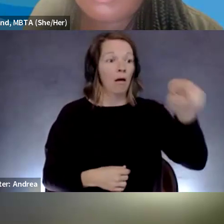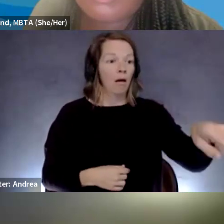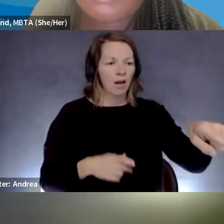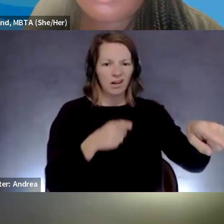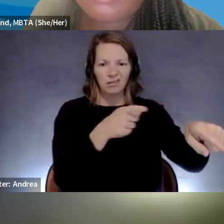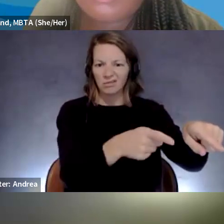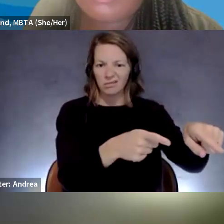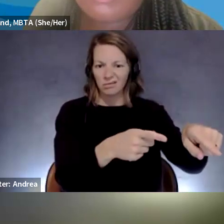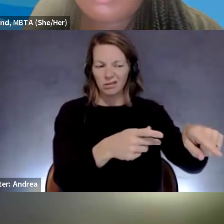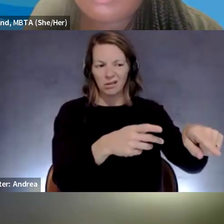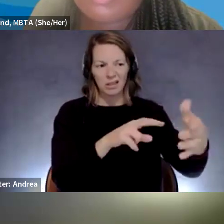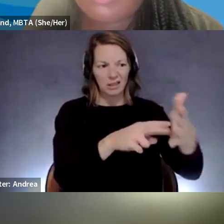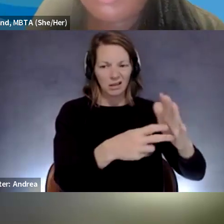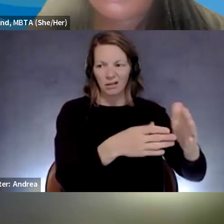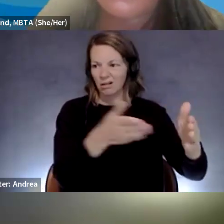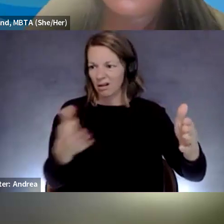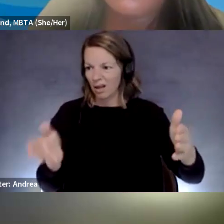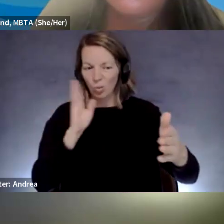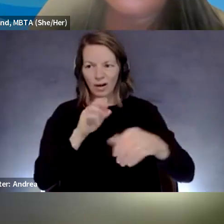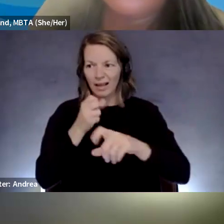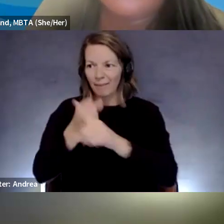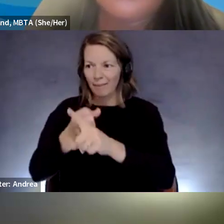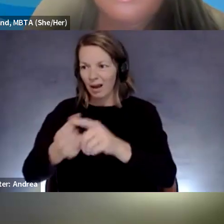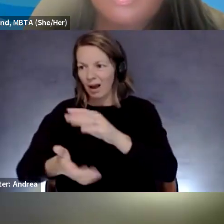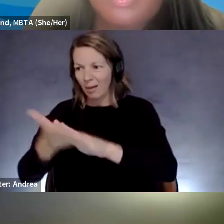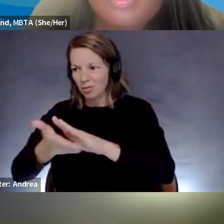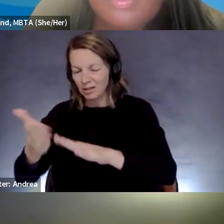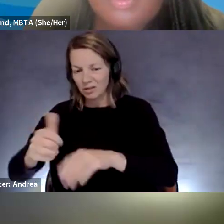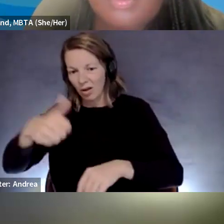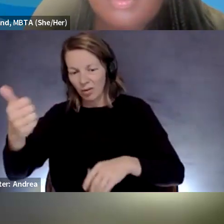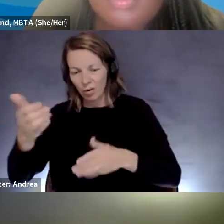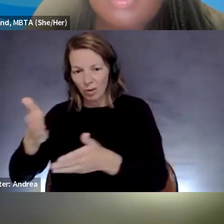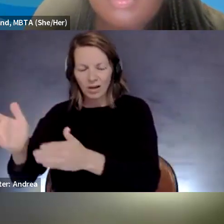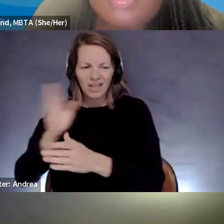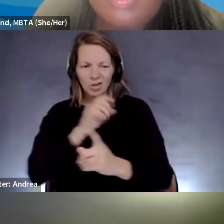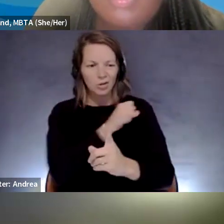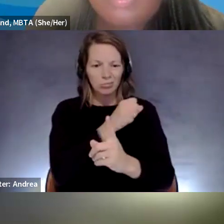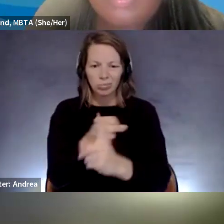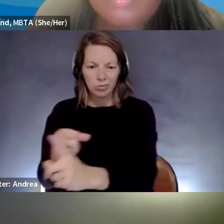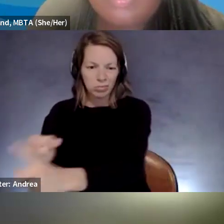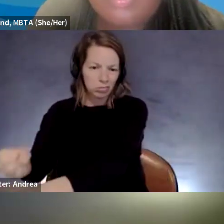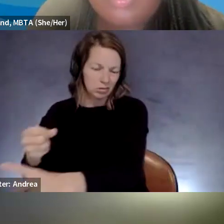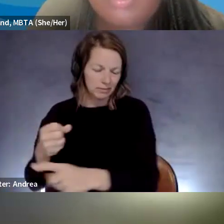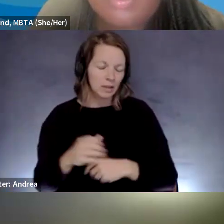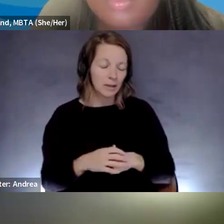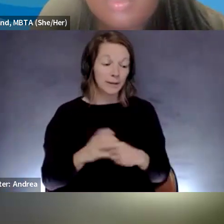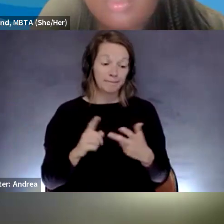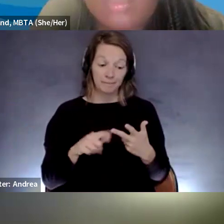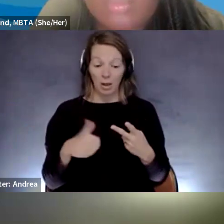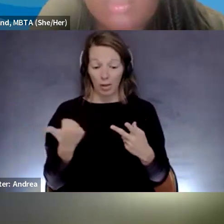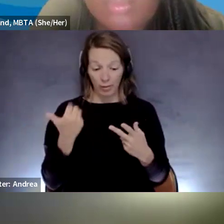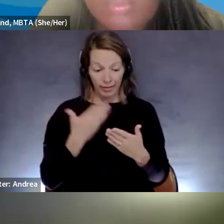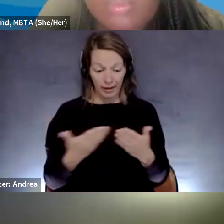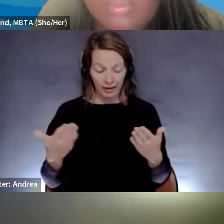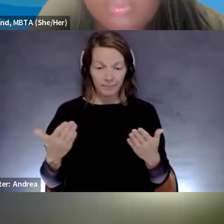would indicate how we do operations otherwise, and how we, you know, it just waterfalls down the line. One of the other things we were looking at is trying